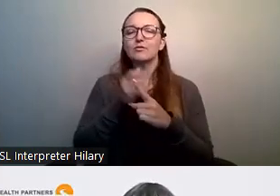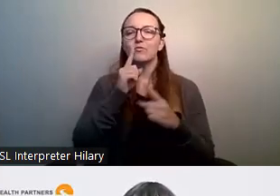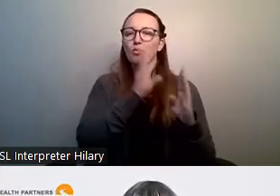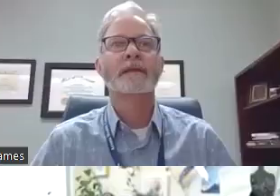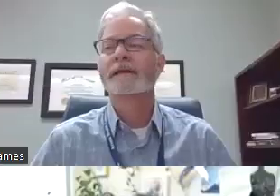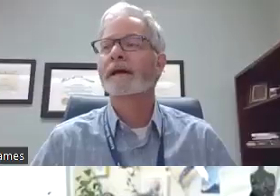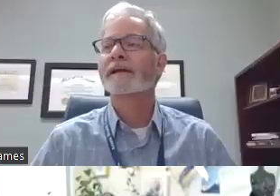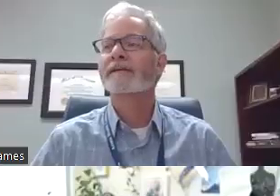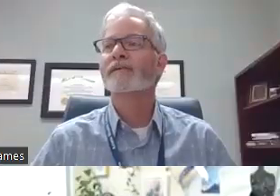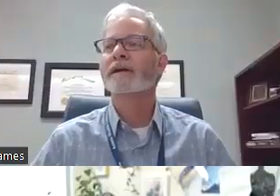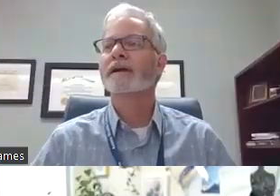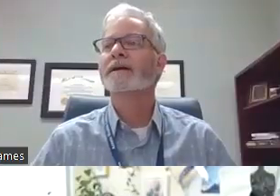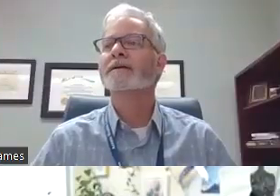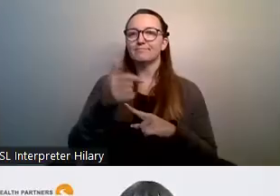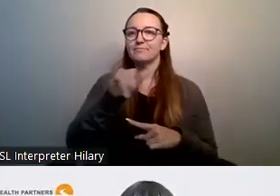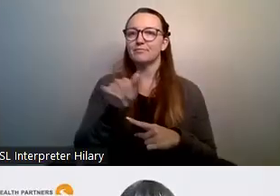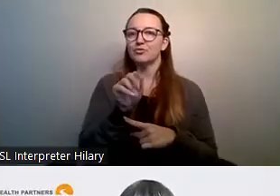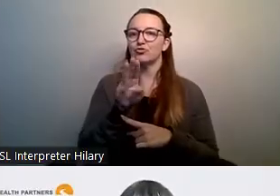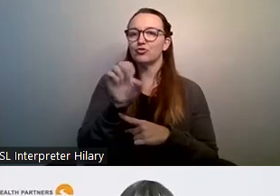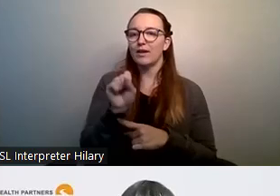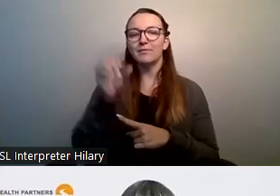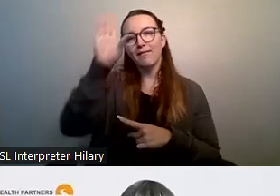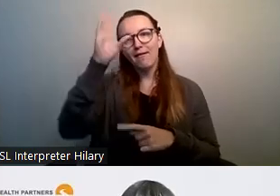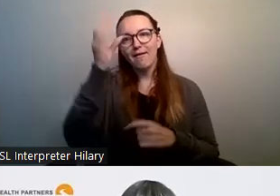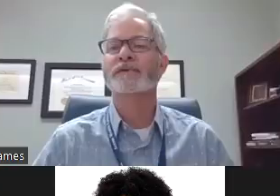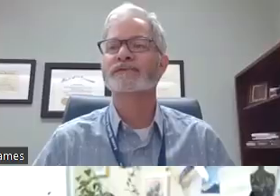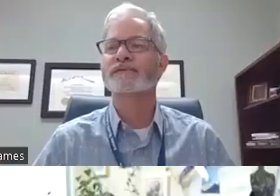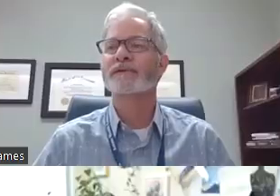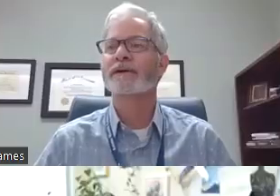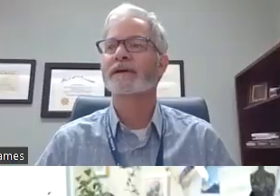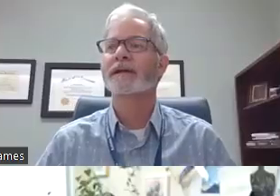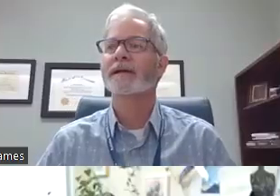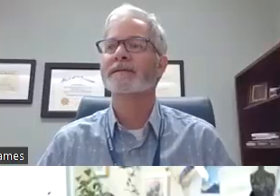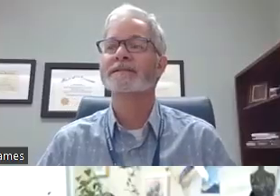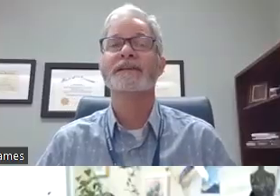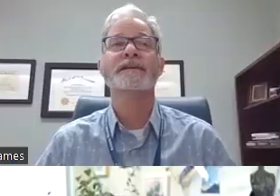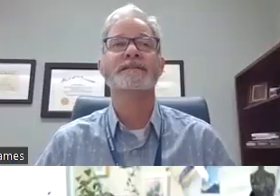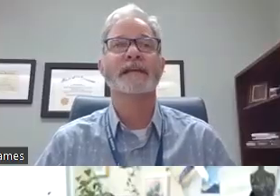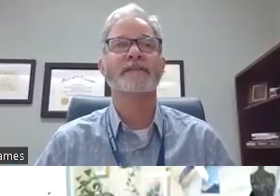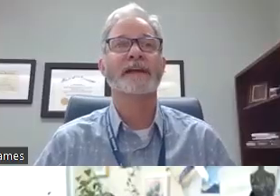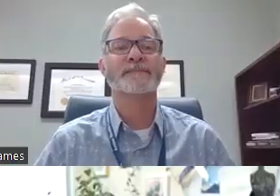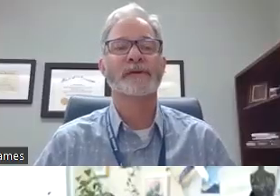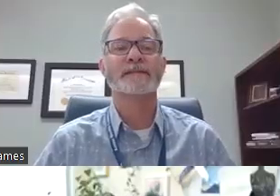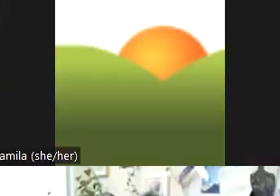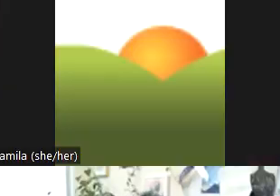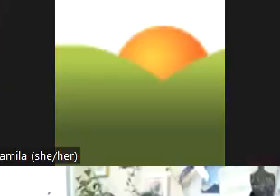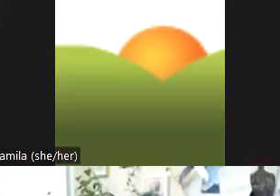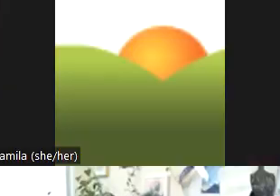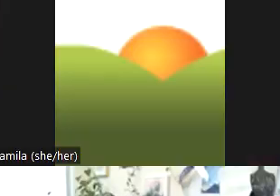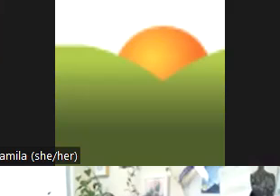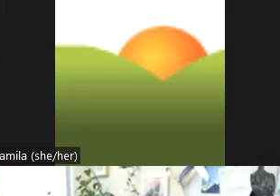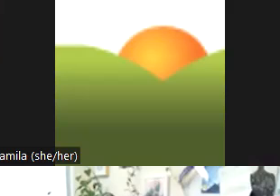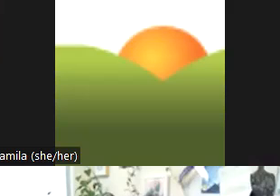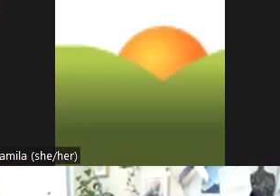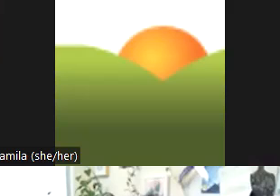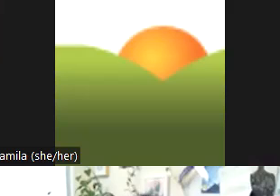James. Hi, everyone. My name is James Como. I'm a licensed clinical social worker, and I'm the Senior Executive Vice President of